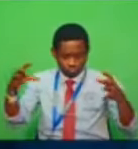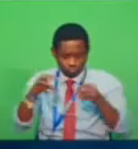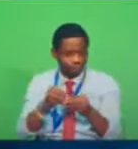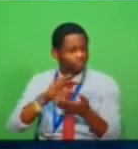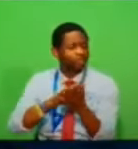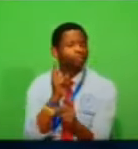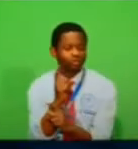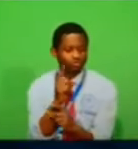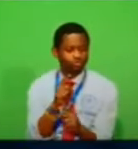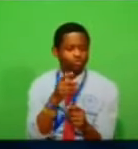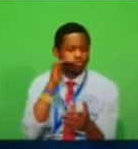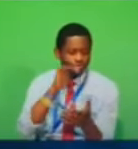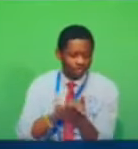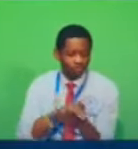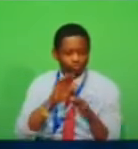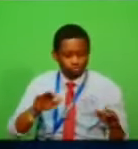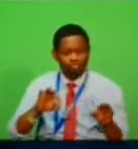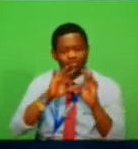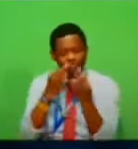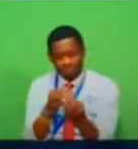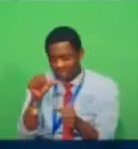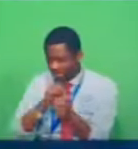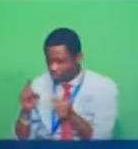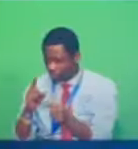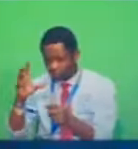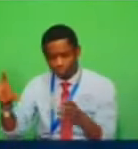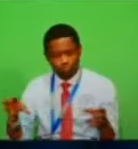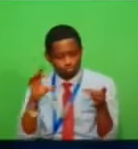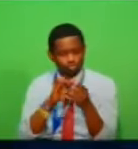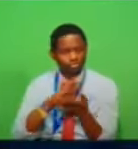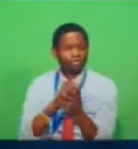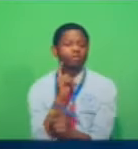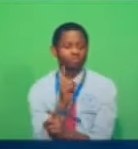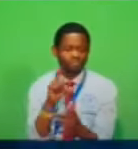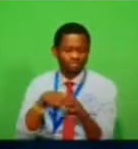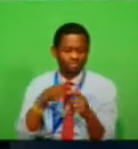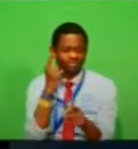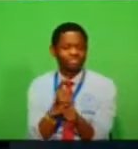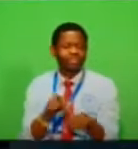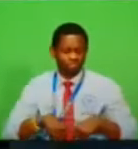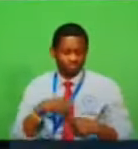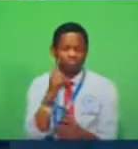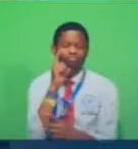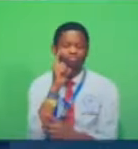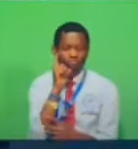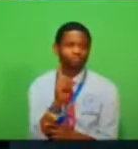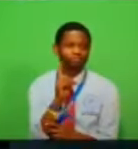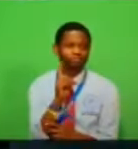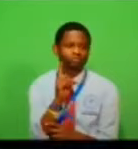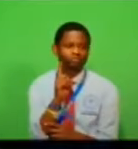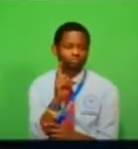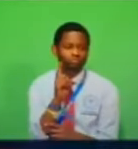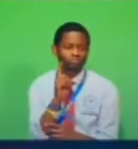your family, everyone who comes around you into it and make them part of it. Then you have one life and it is not time consuming. Thank you.